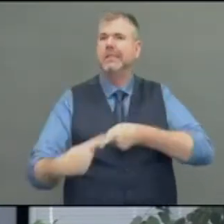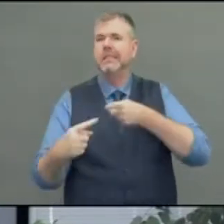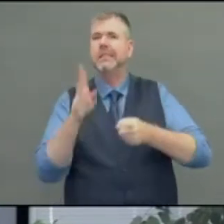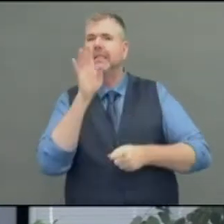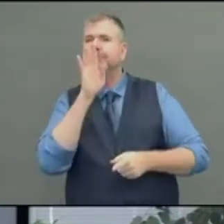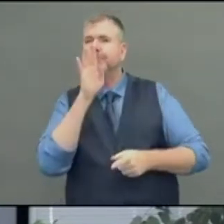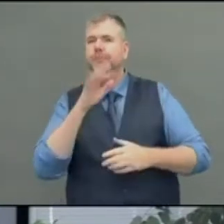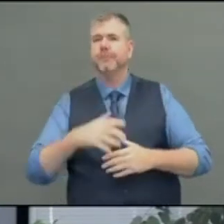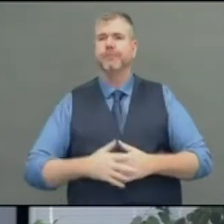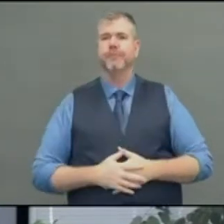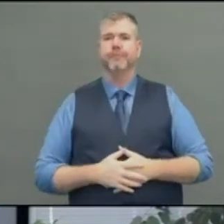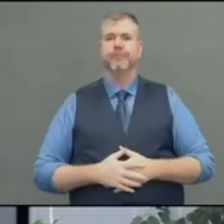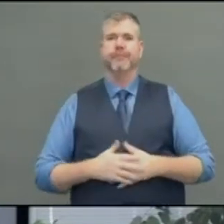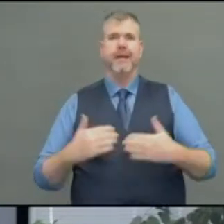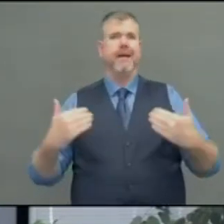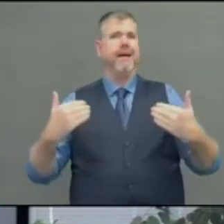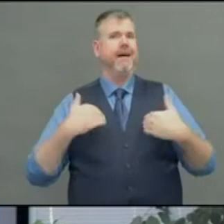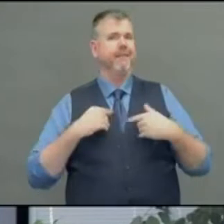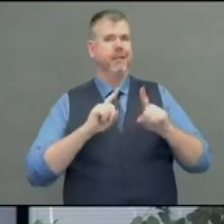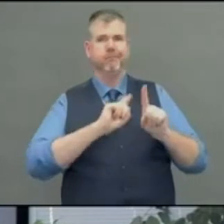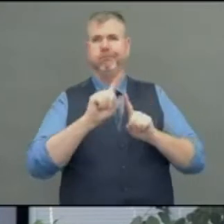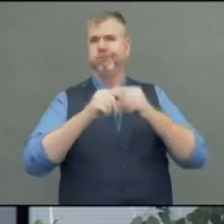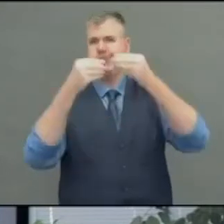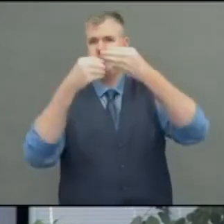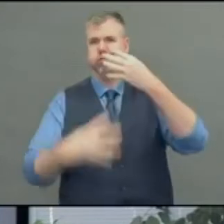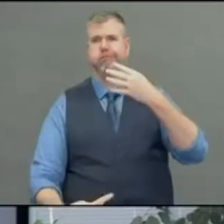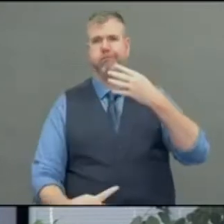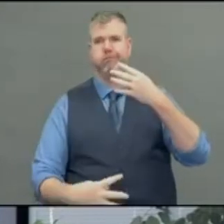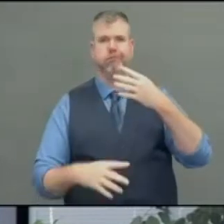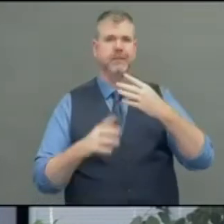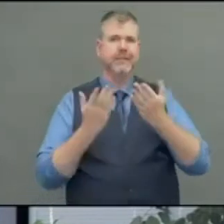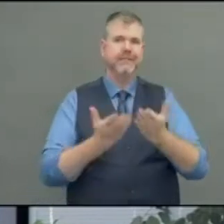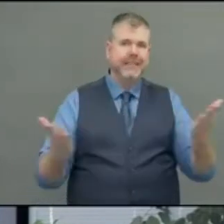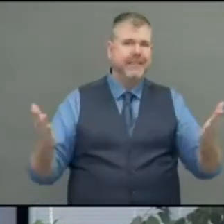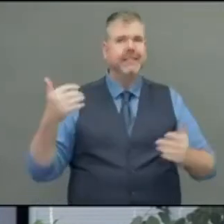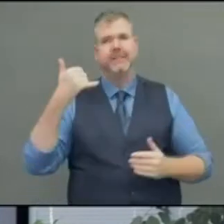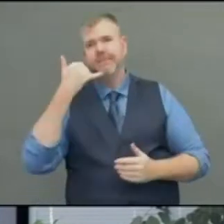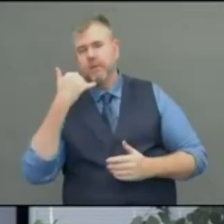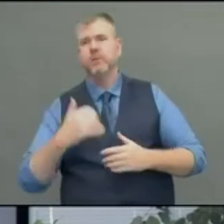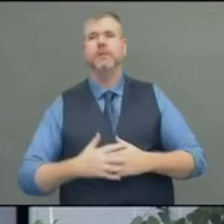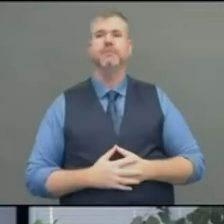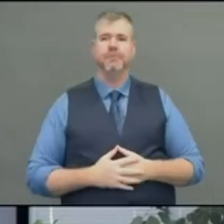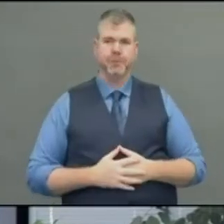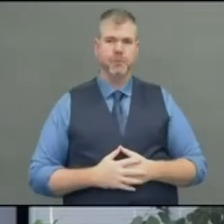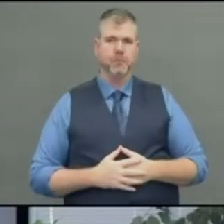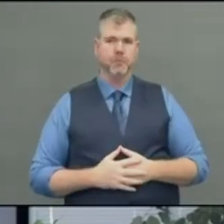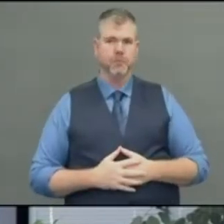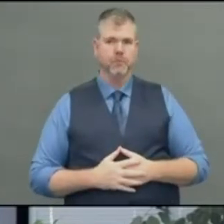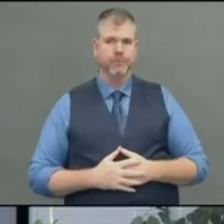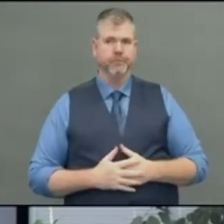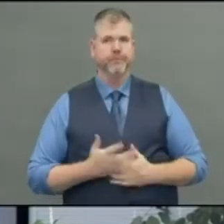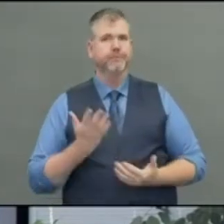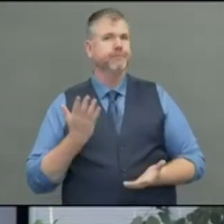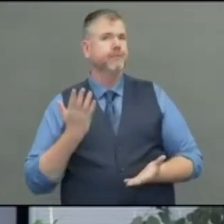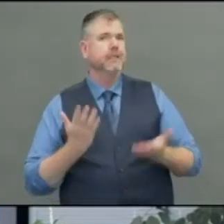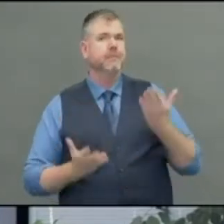have an array of devices and telephones. So let's say maybe you have a